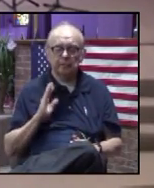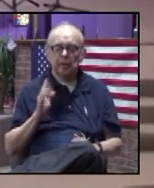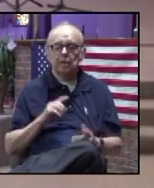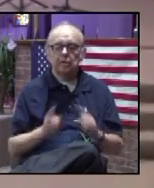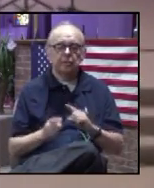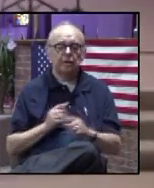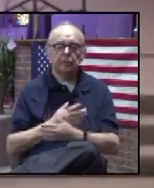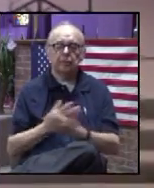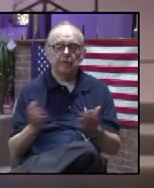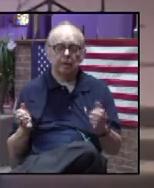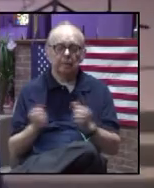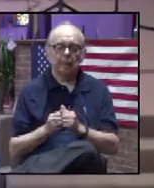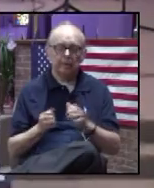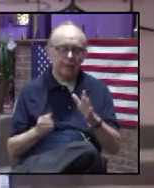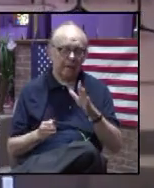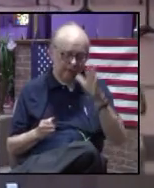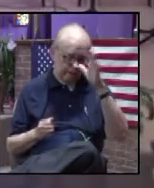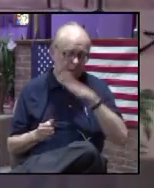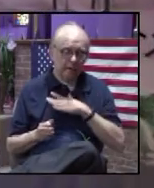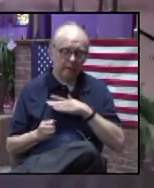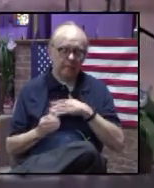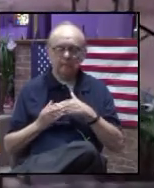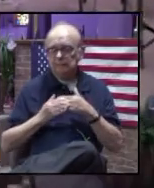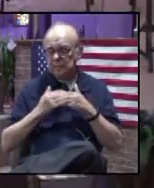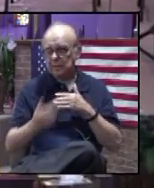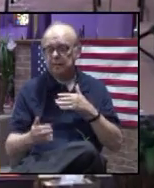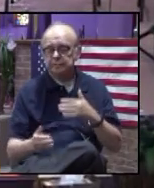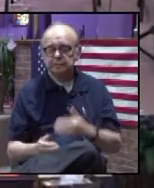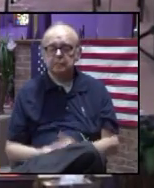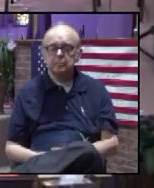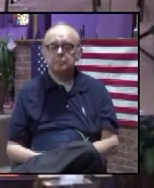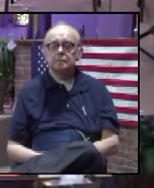change everything from him. From this day forward,